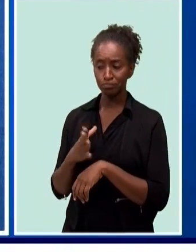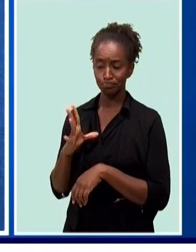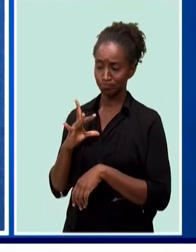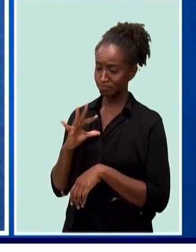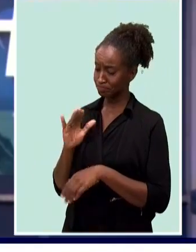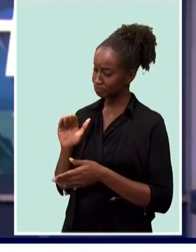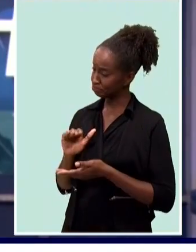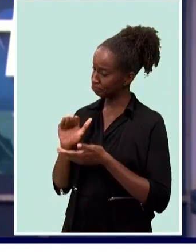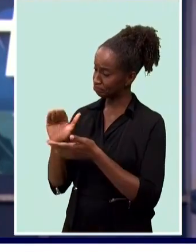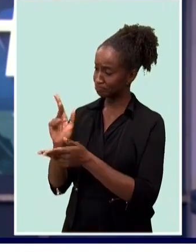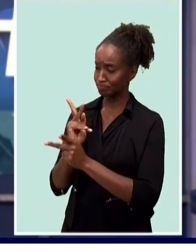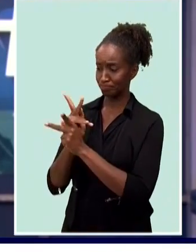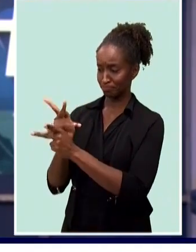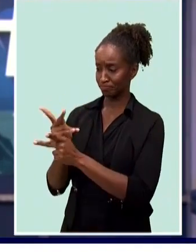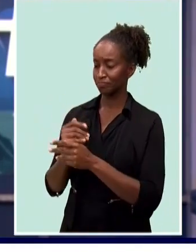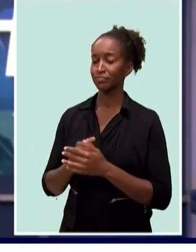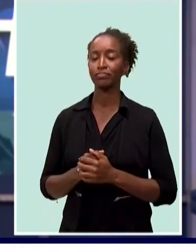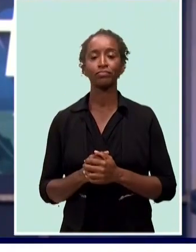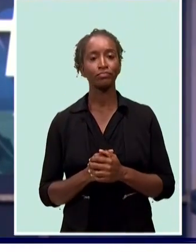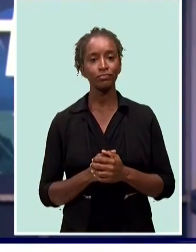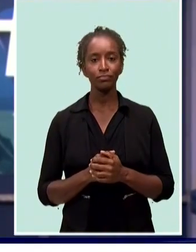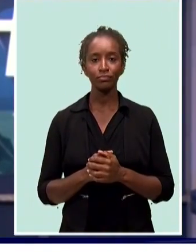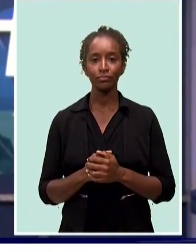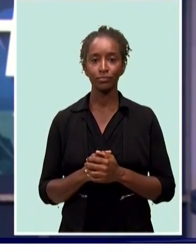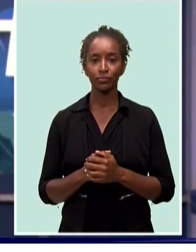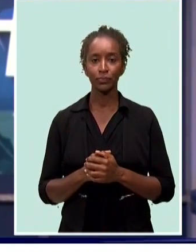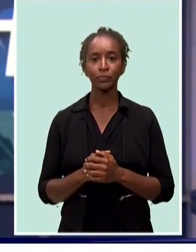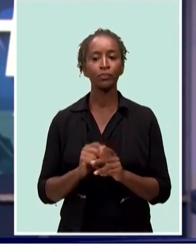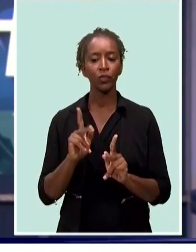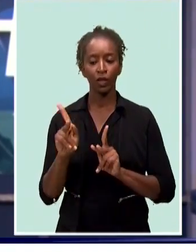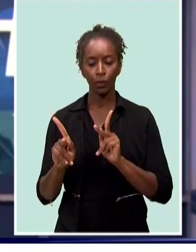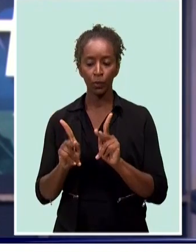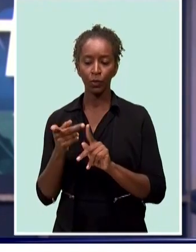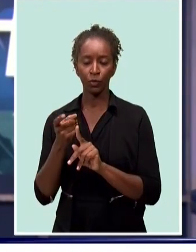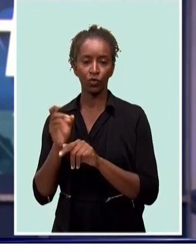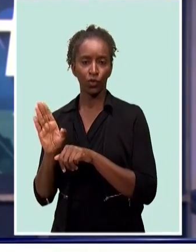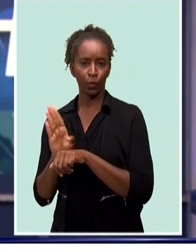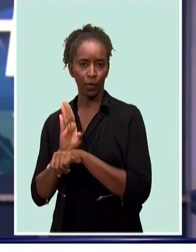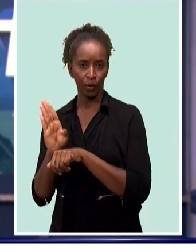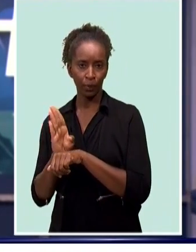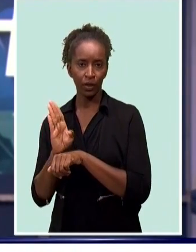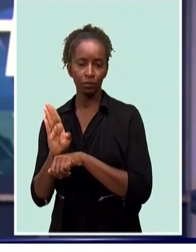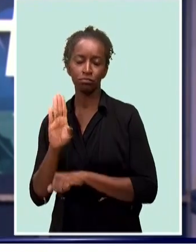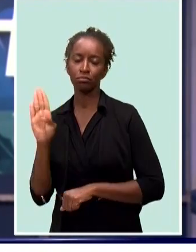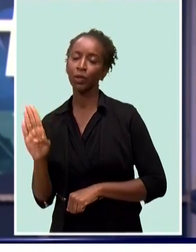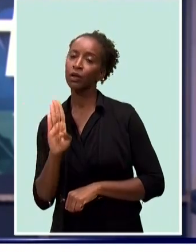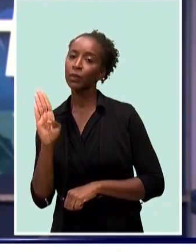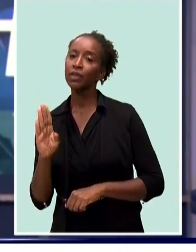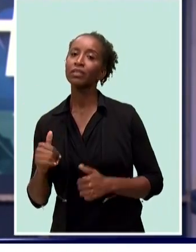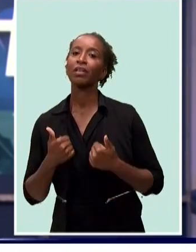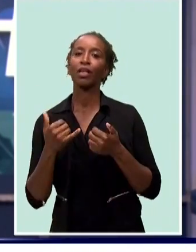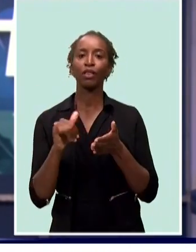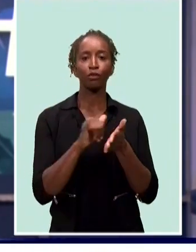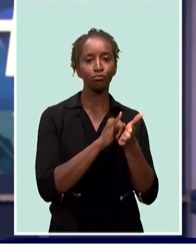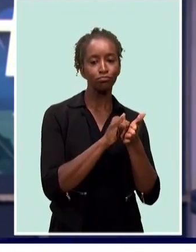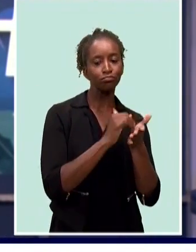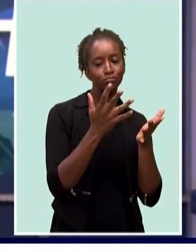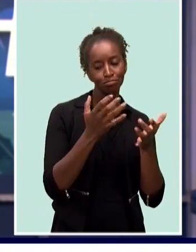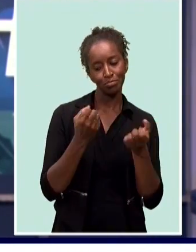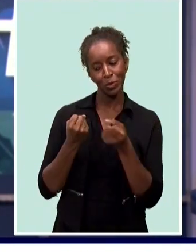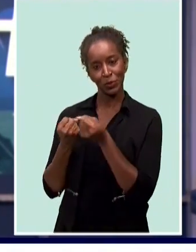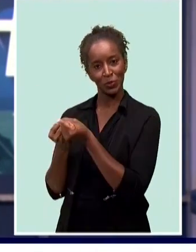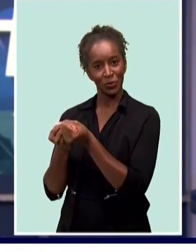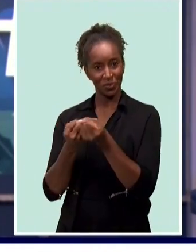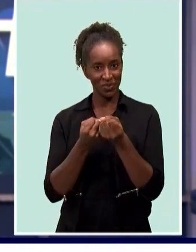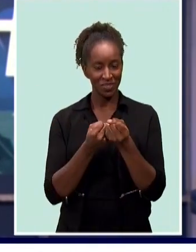money. Members of the Barbados Diaspora in New York are ready to do their part to assist the island, and they've started with the